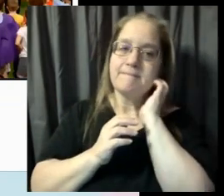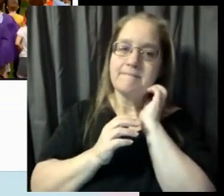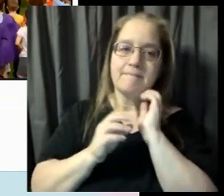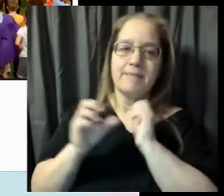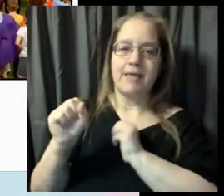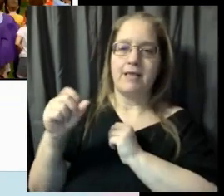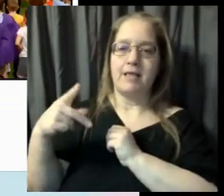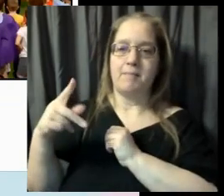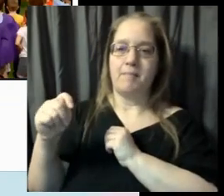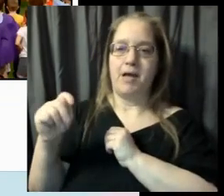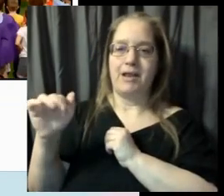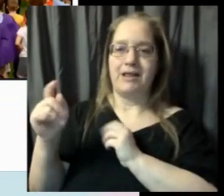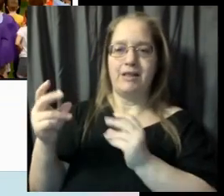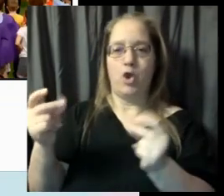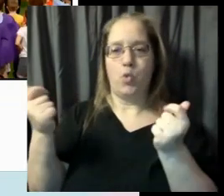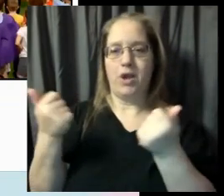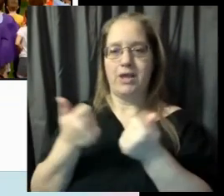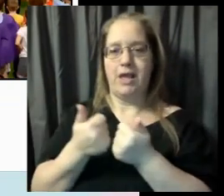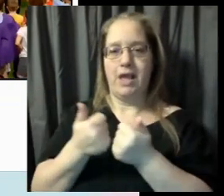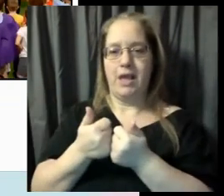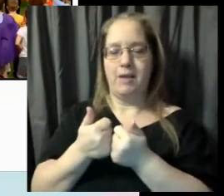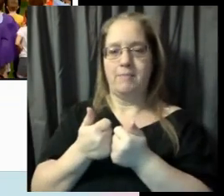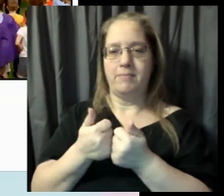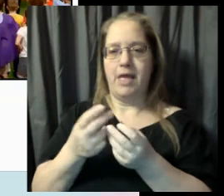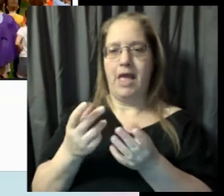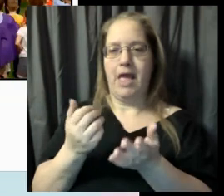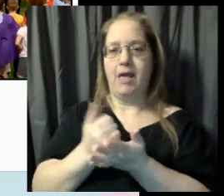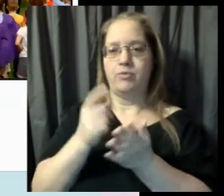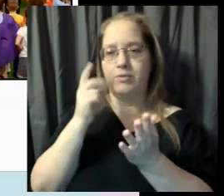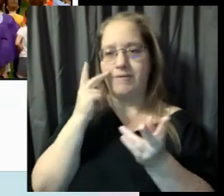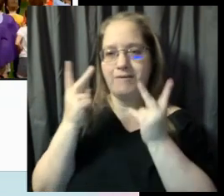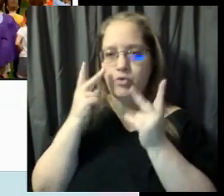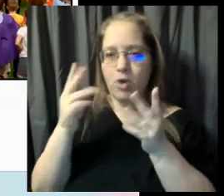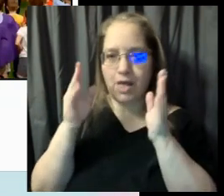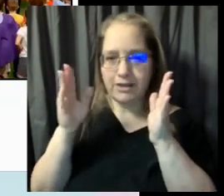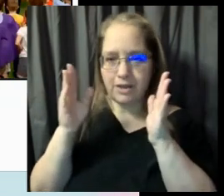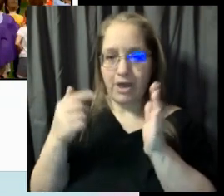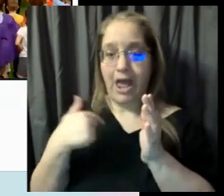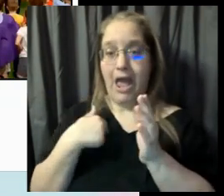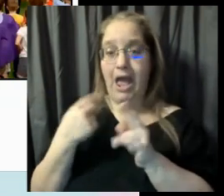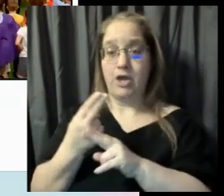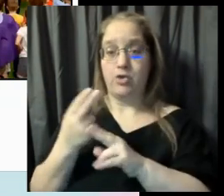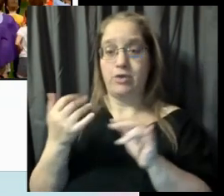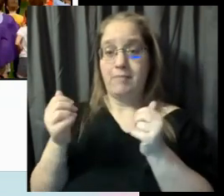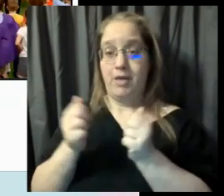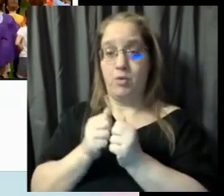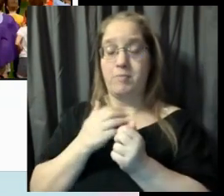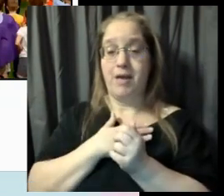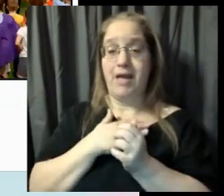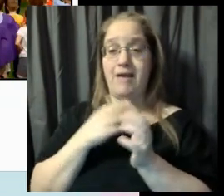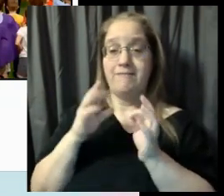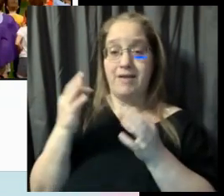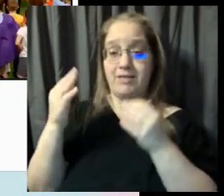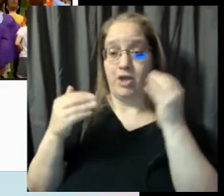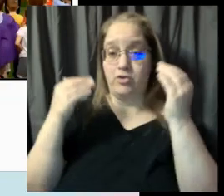Spot It is a quick game that hones visual attention, which I play with my family, adults.